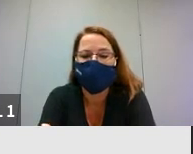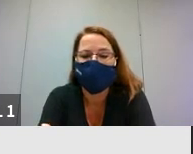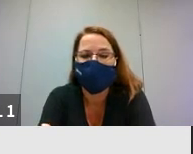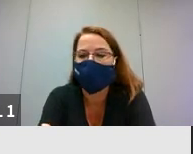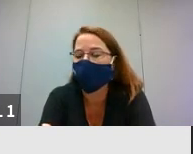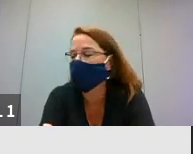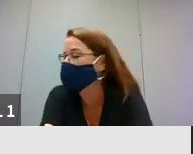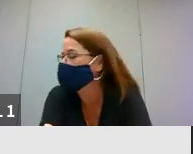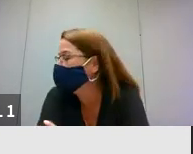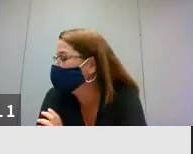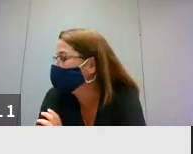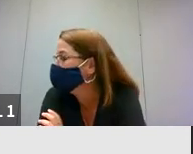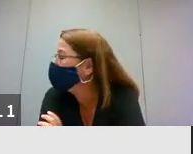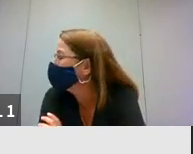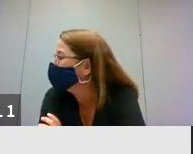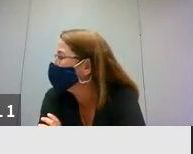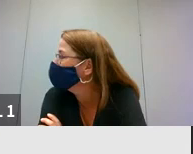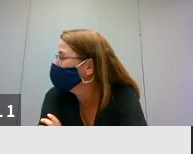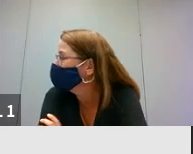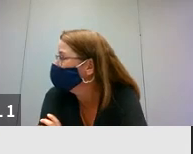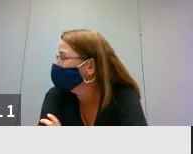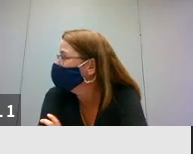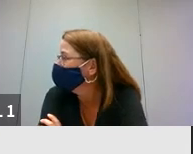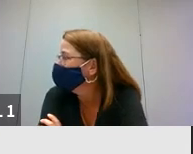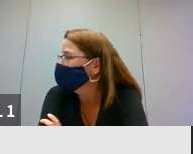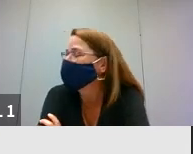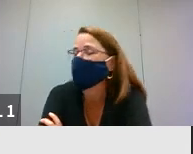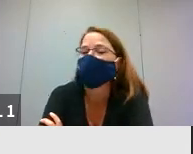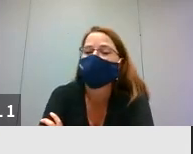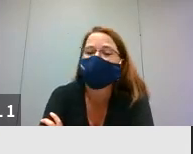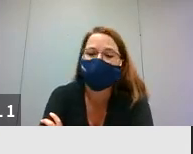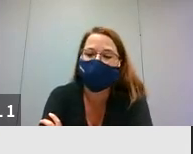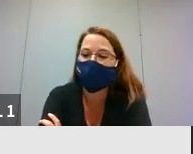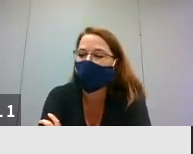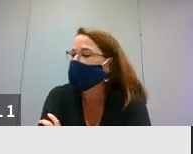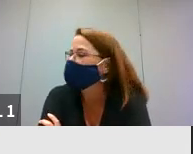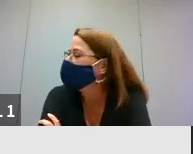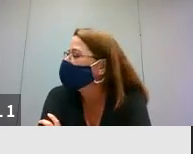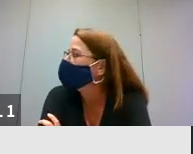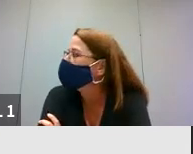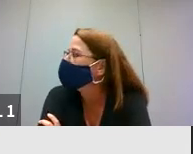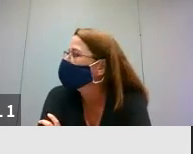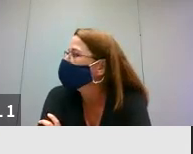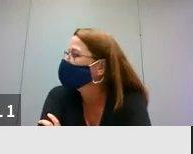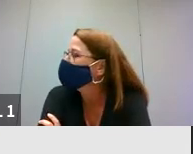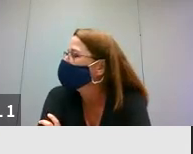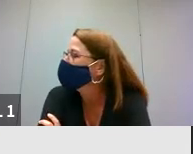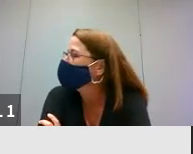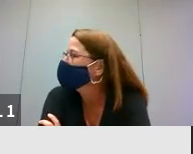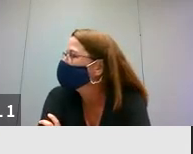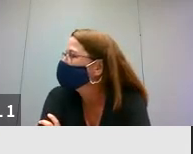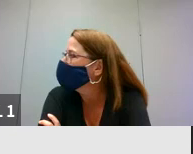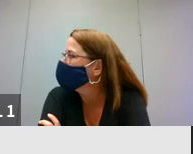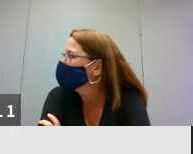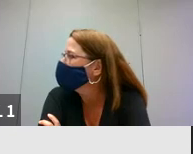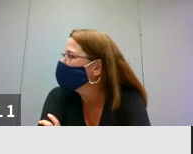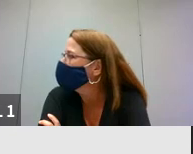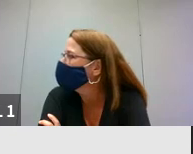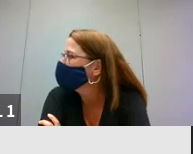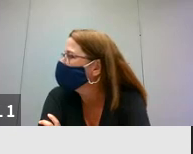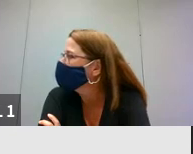No, we're live streaming. We're good. Everything looks good on YouTube right now. I just need to see captioner. Debbie, if you could just type a few more, type